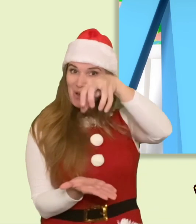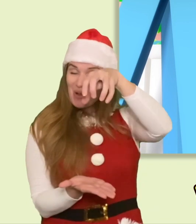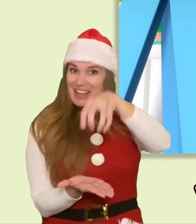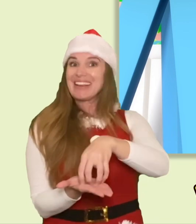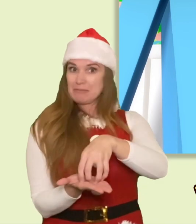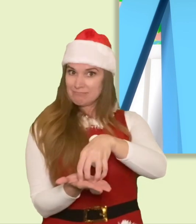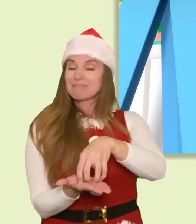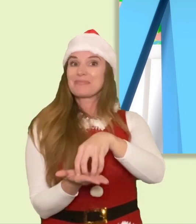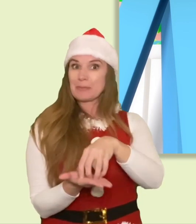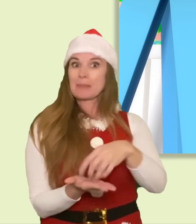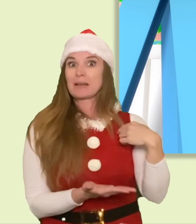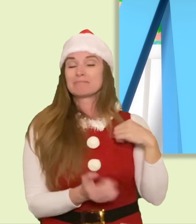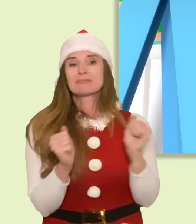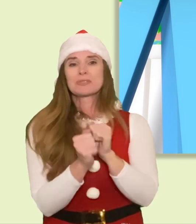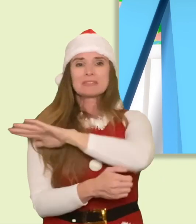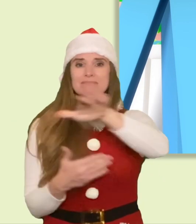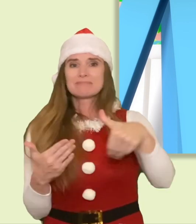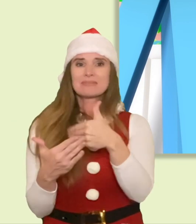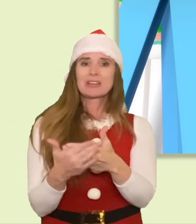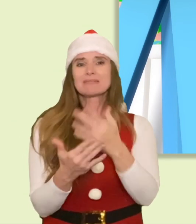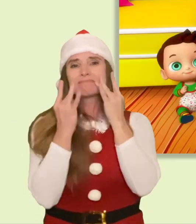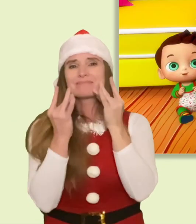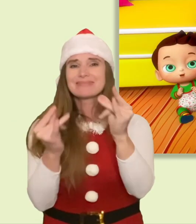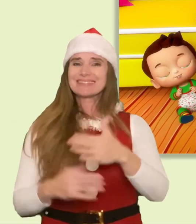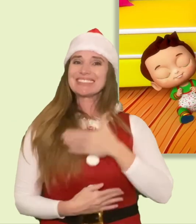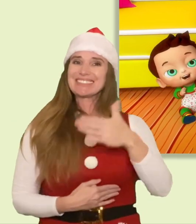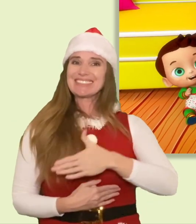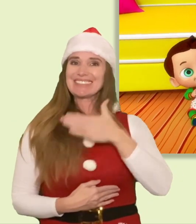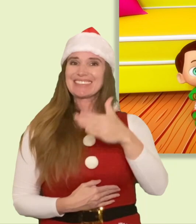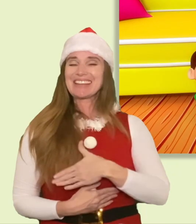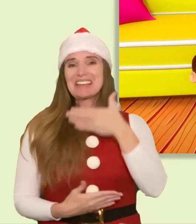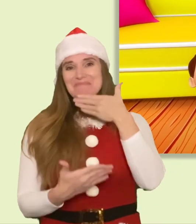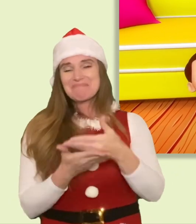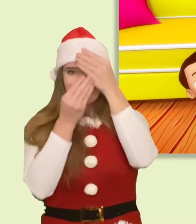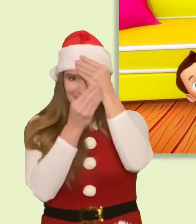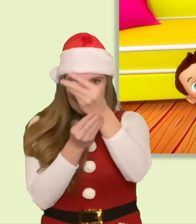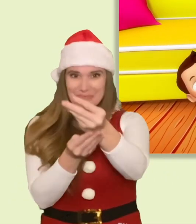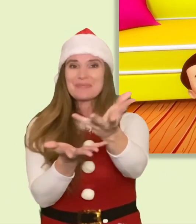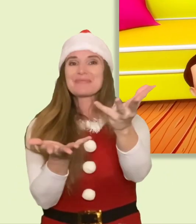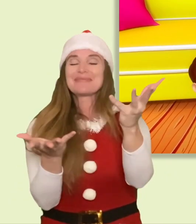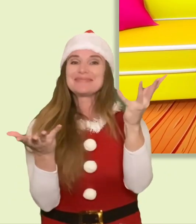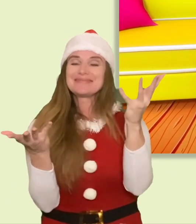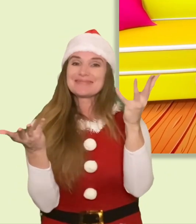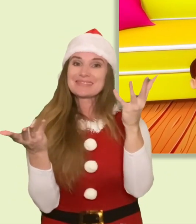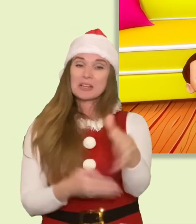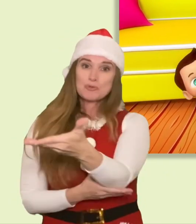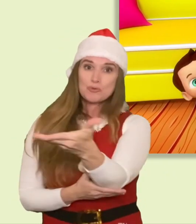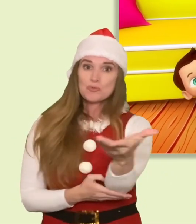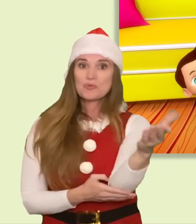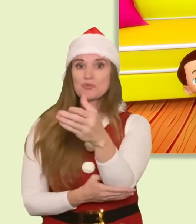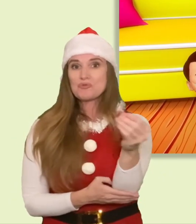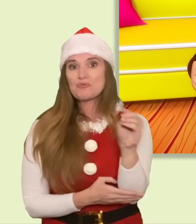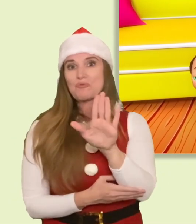figgy pudding with all its good cheer. Good tidings we bring